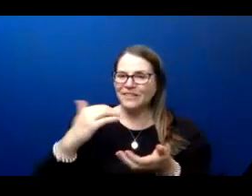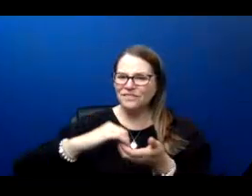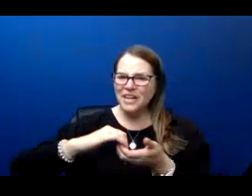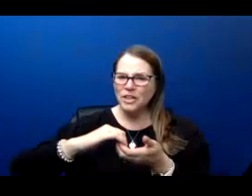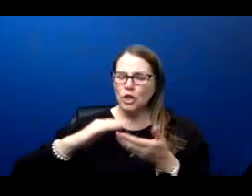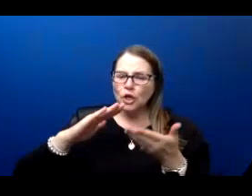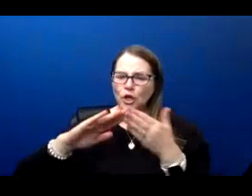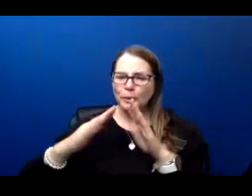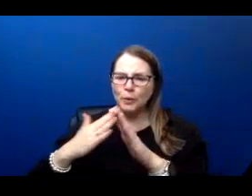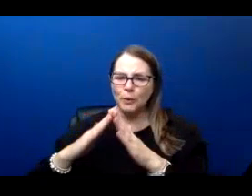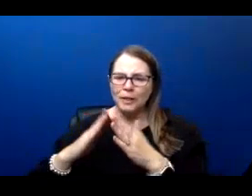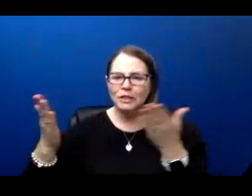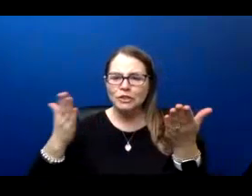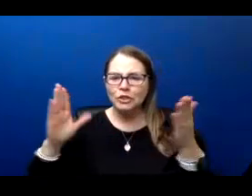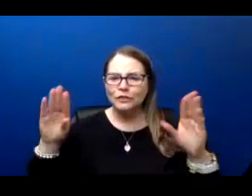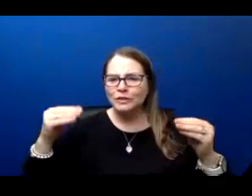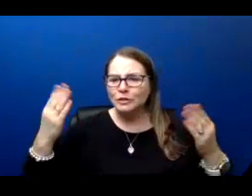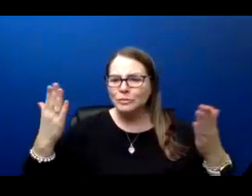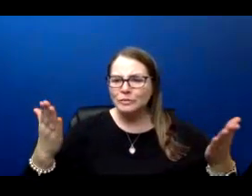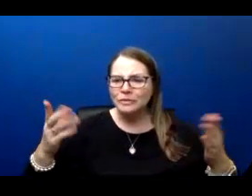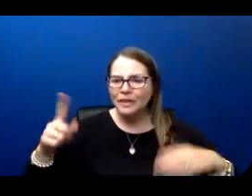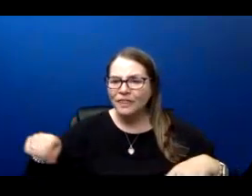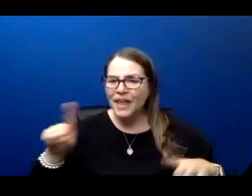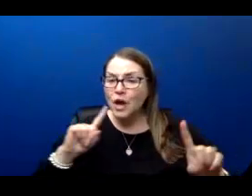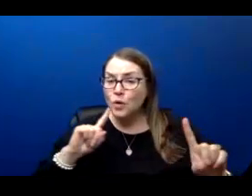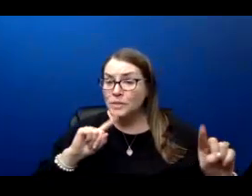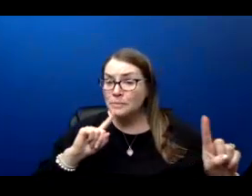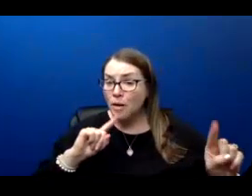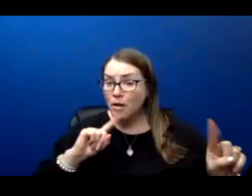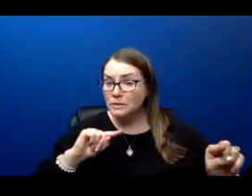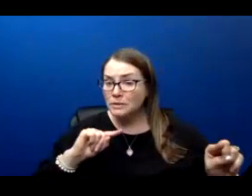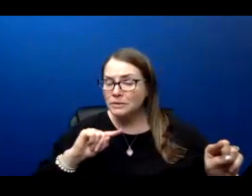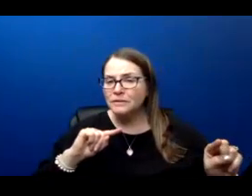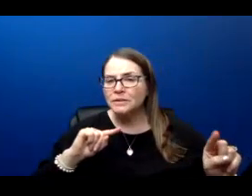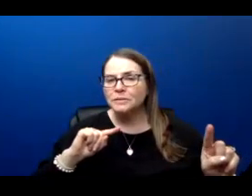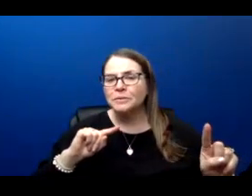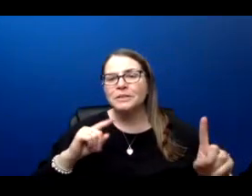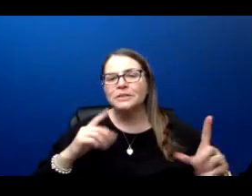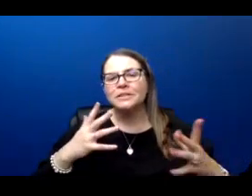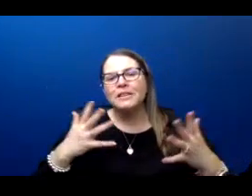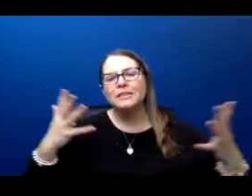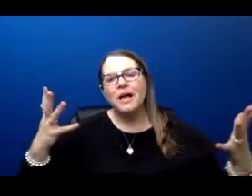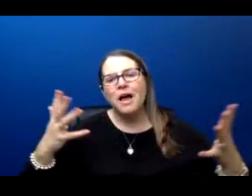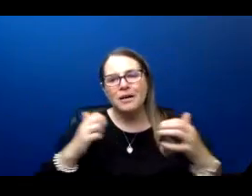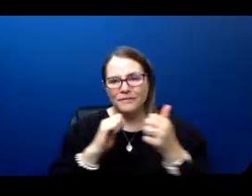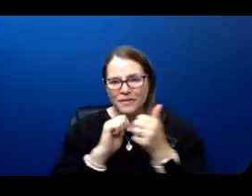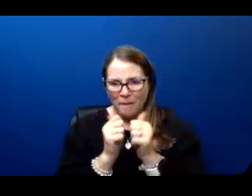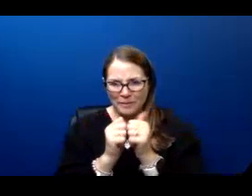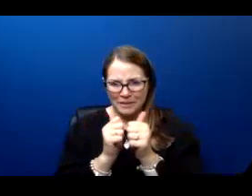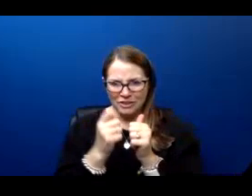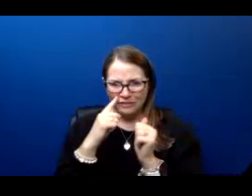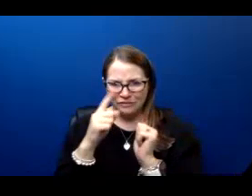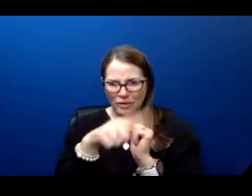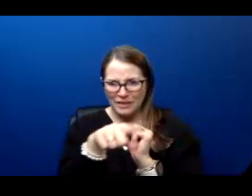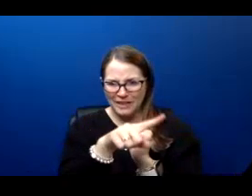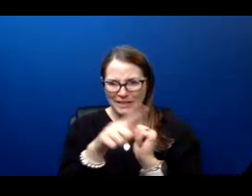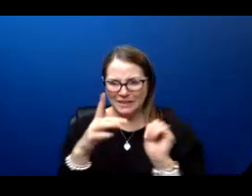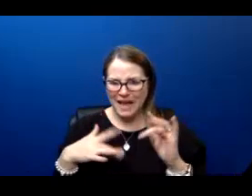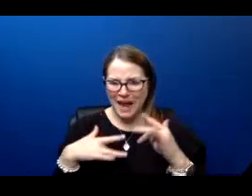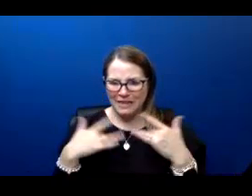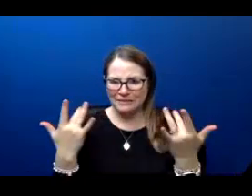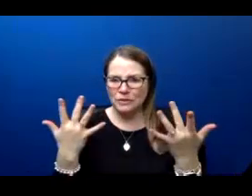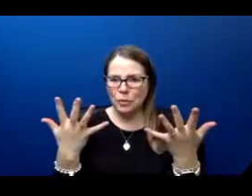service providers, they're responsive, but there is so much competition for these activities. We just want to make